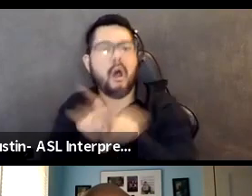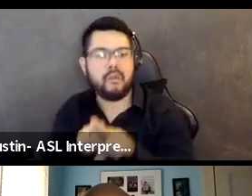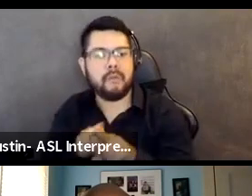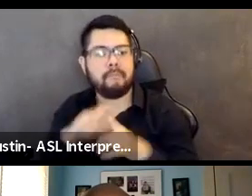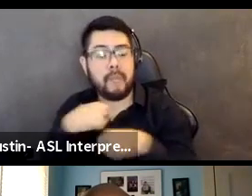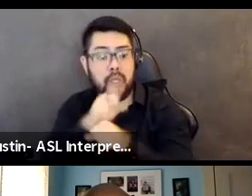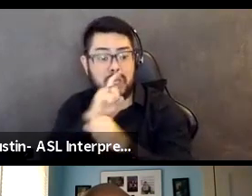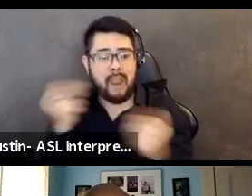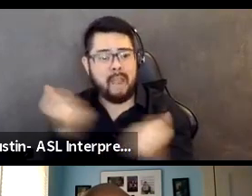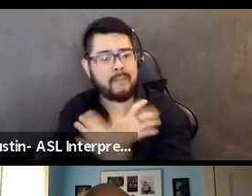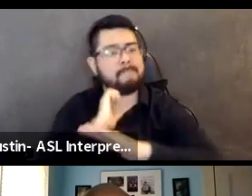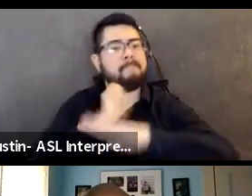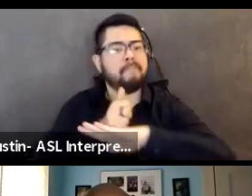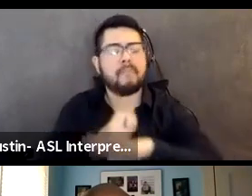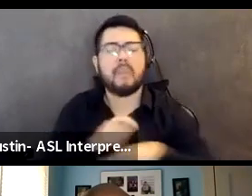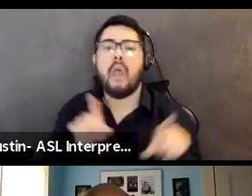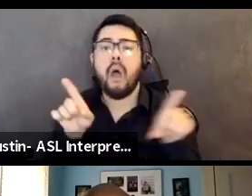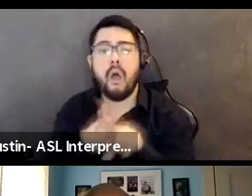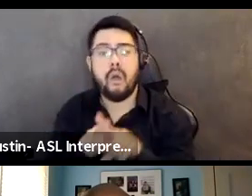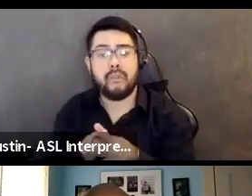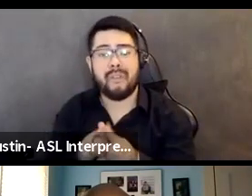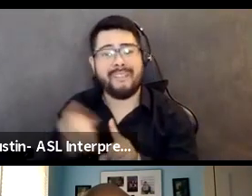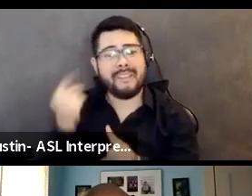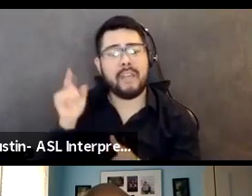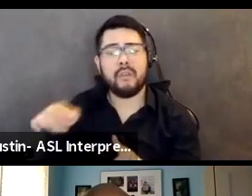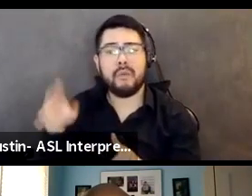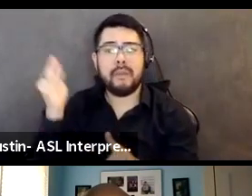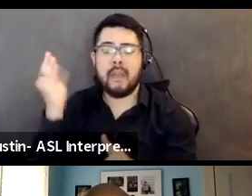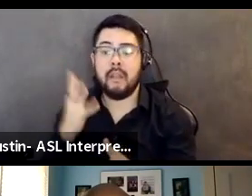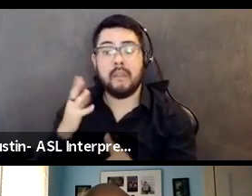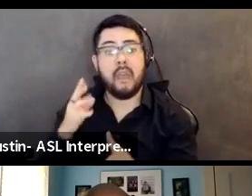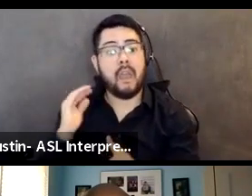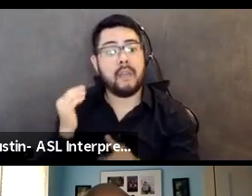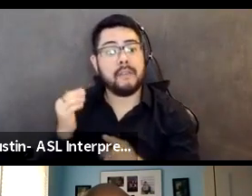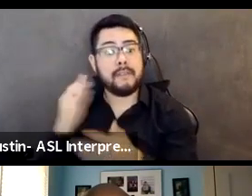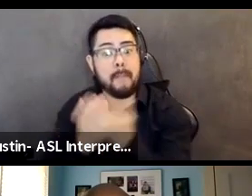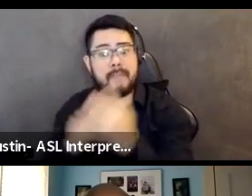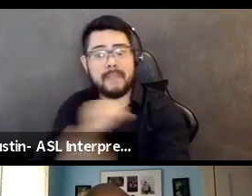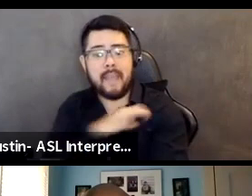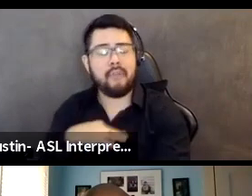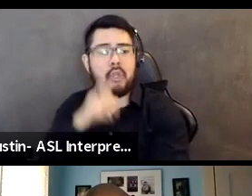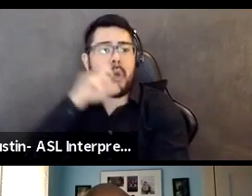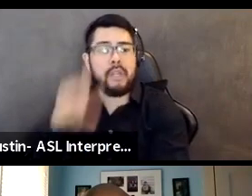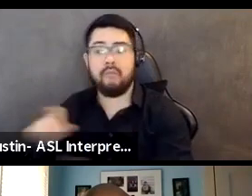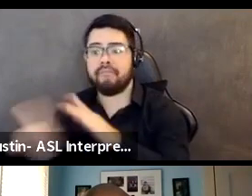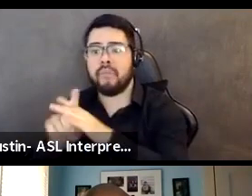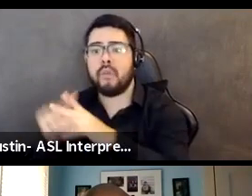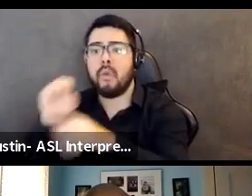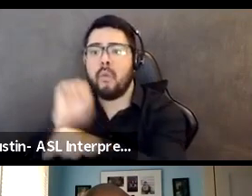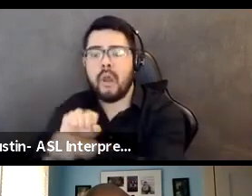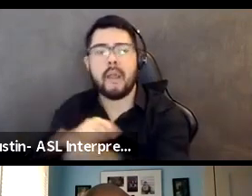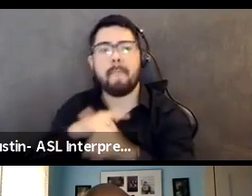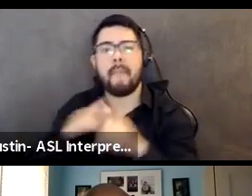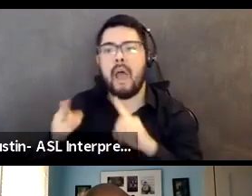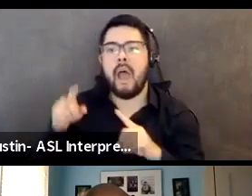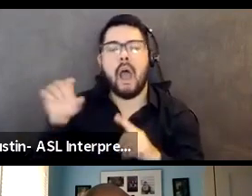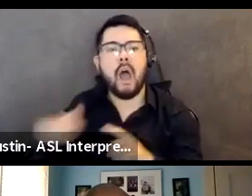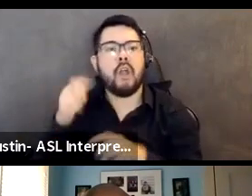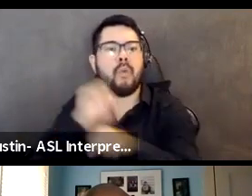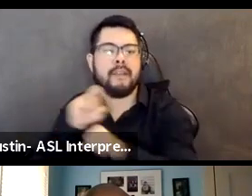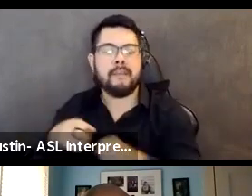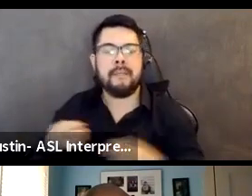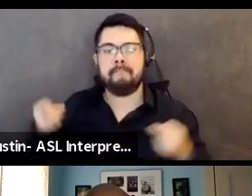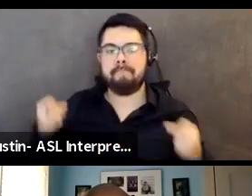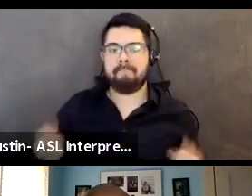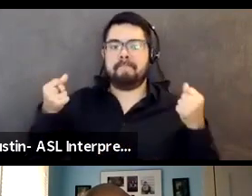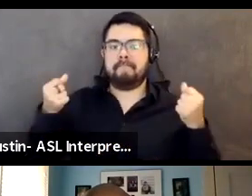up by the way ctu's telling clerks not to report to work tomorrow but your schedule is doing aspen asap that